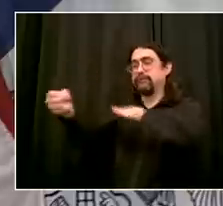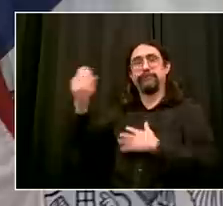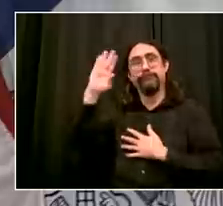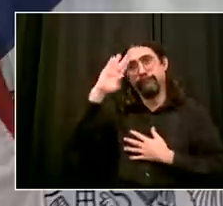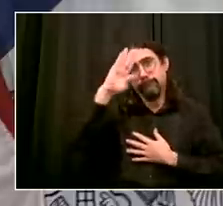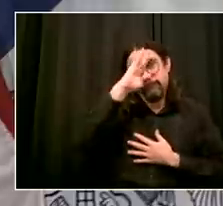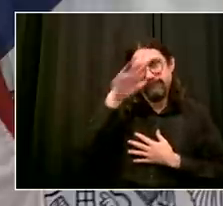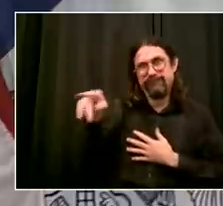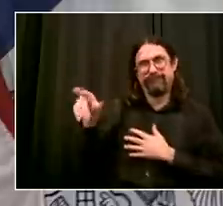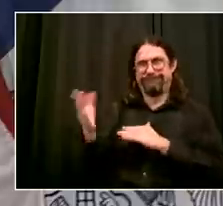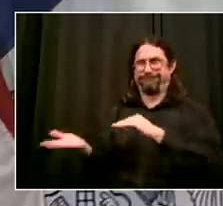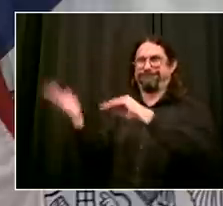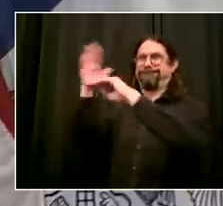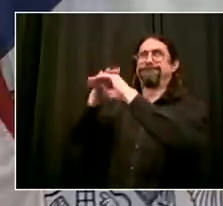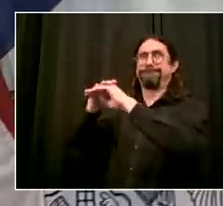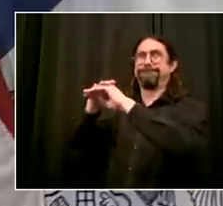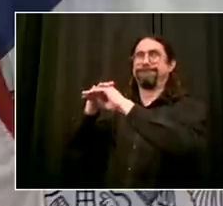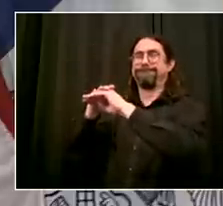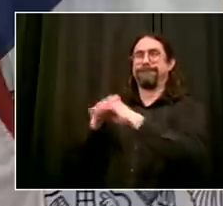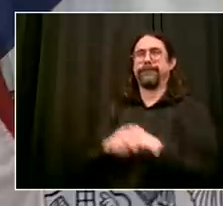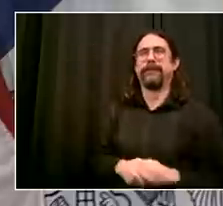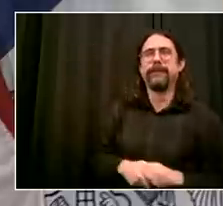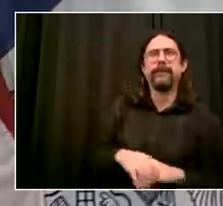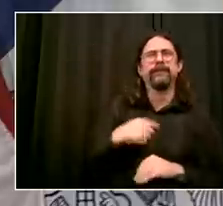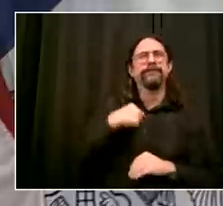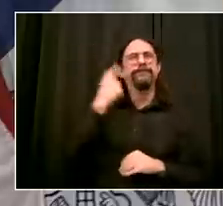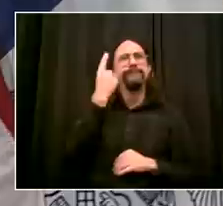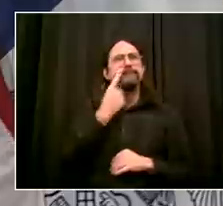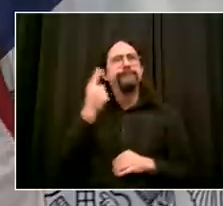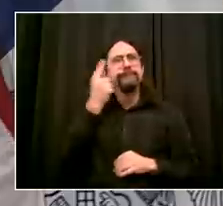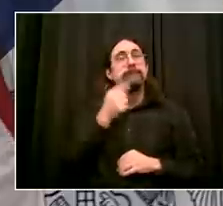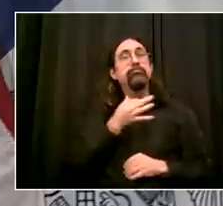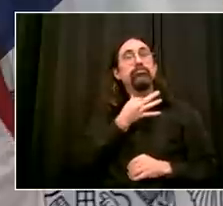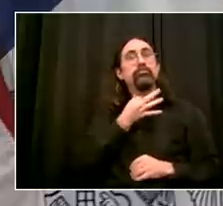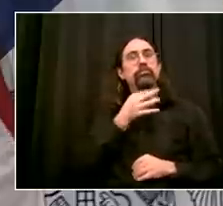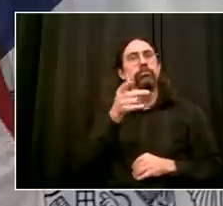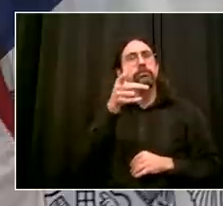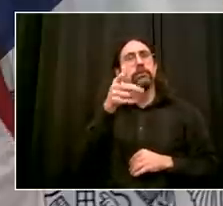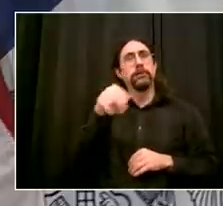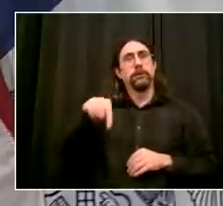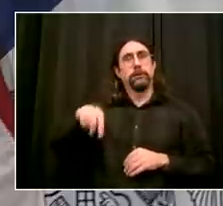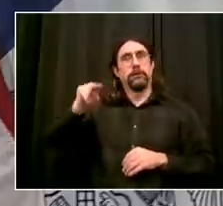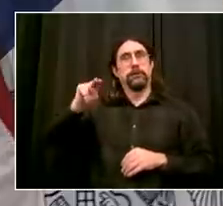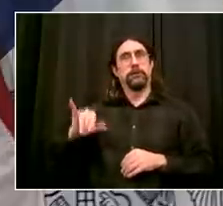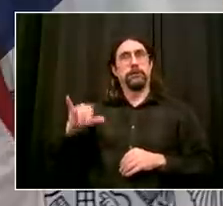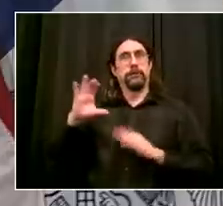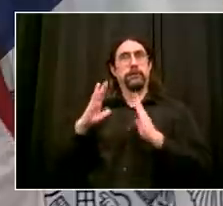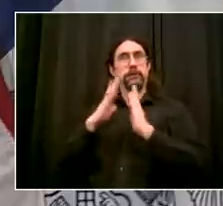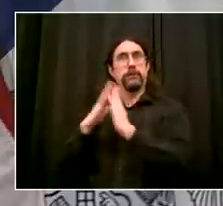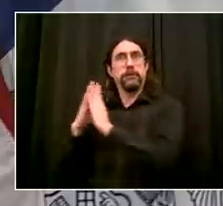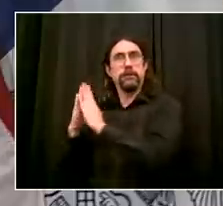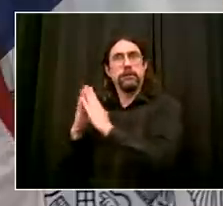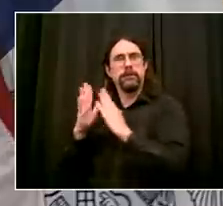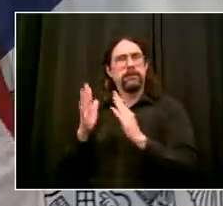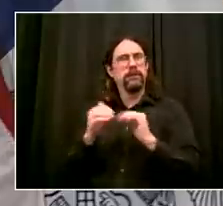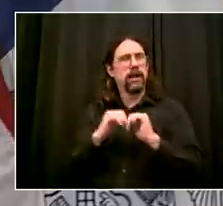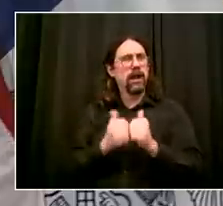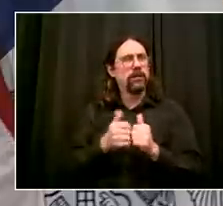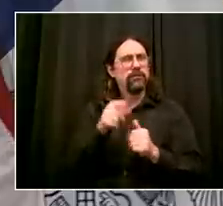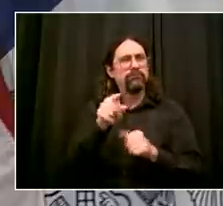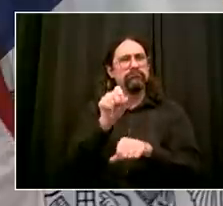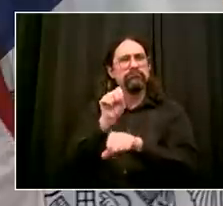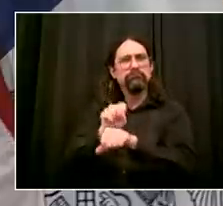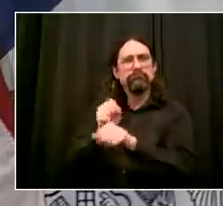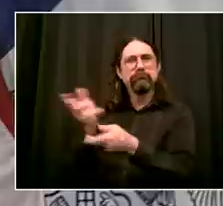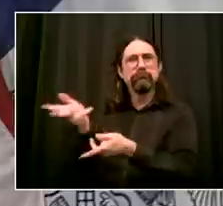preparation, especially now with there's larger advisories to the elderly and those with pre-existing conditions, just some of the preps being done. Yeah, that's a very, very important